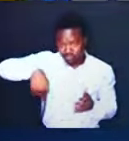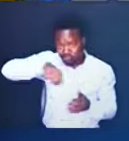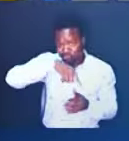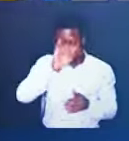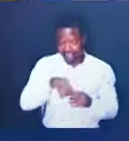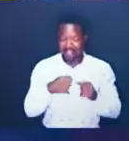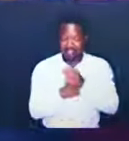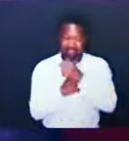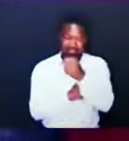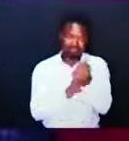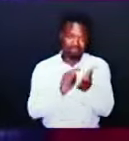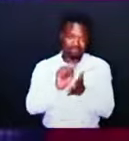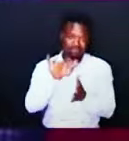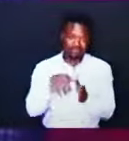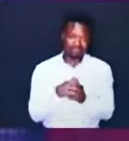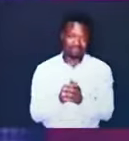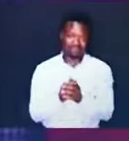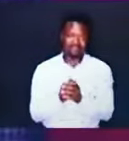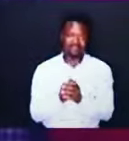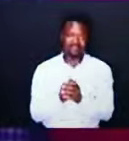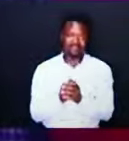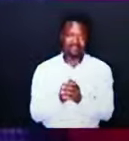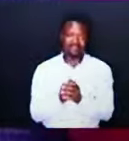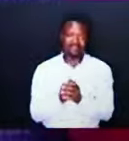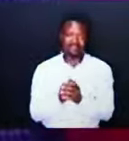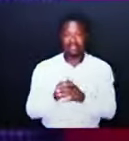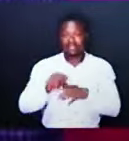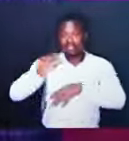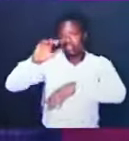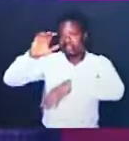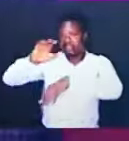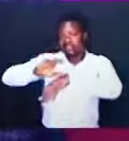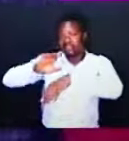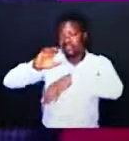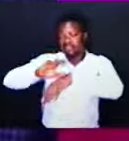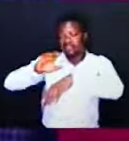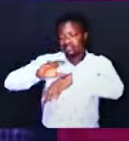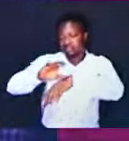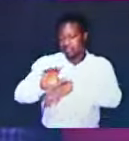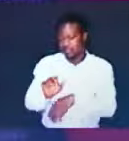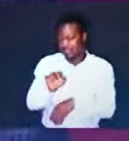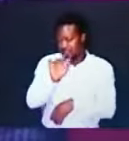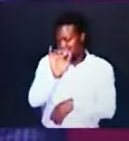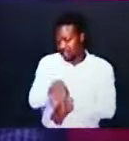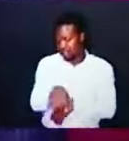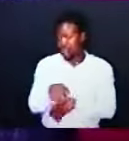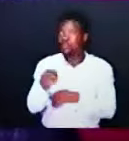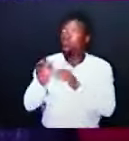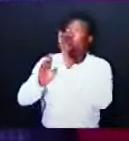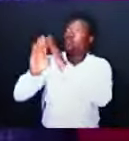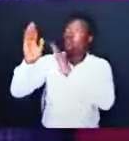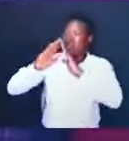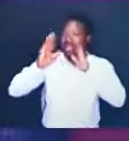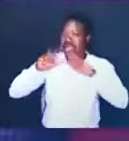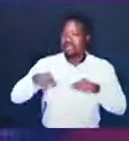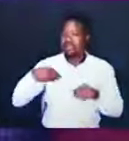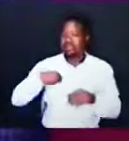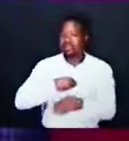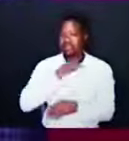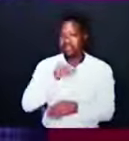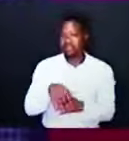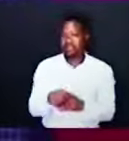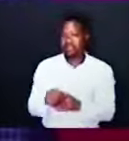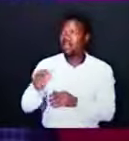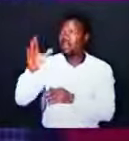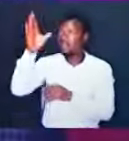kware fapem. The church is a household of God. Sorry, no, and answer for no. The Father